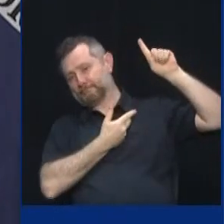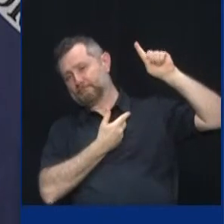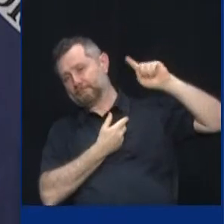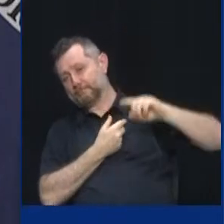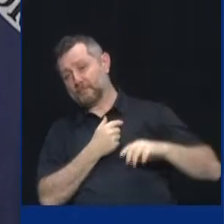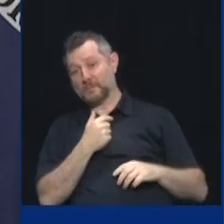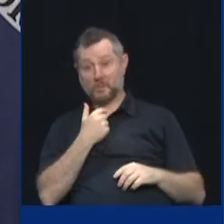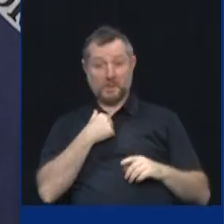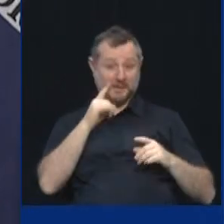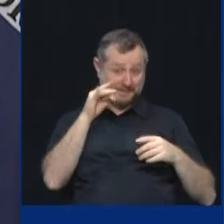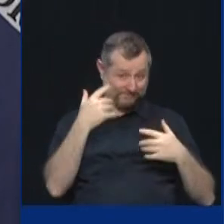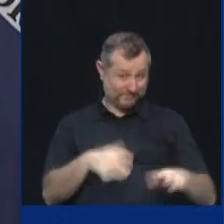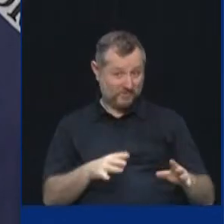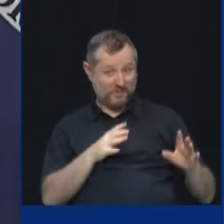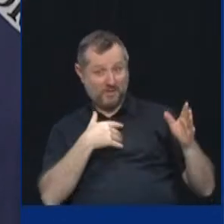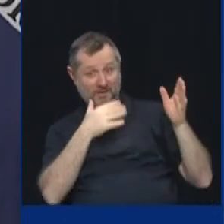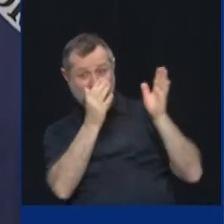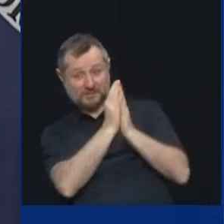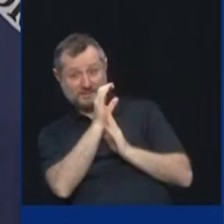in the question.